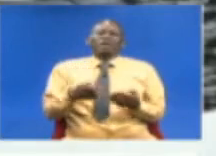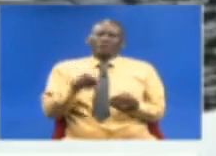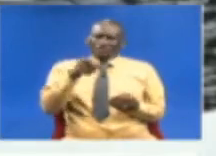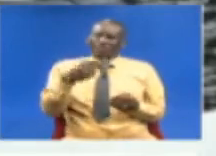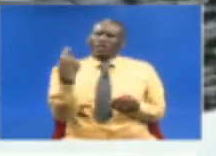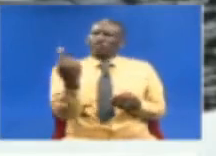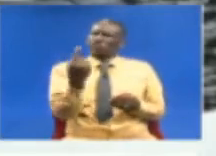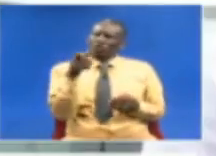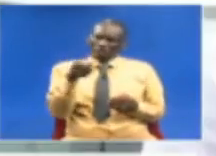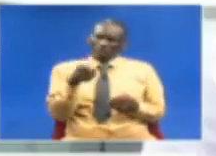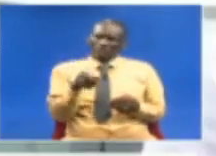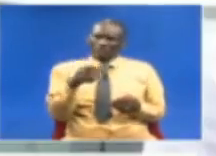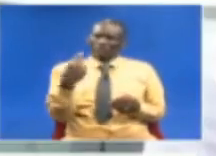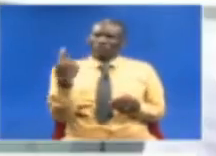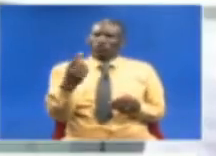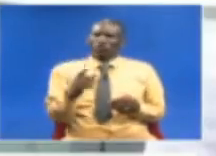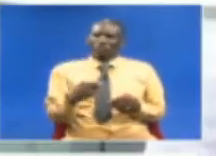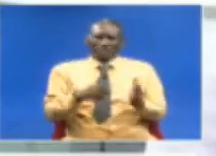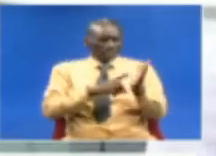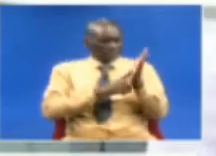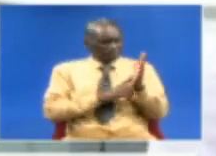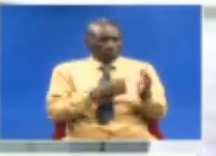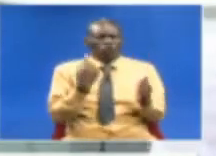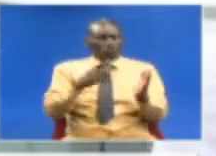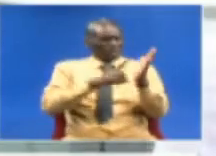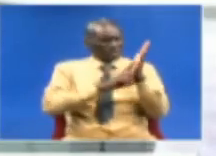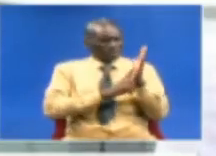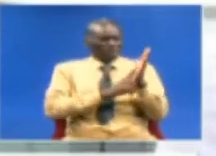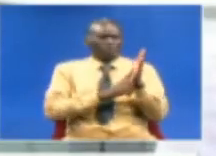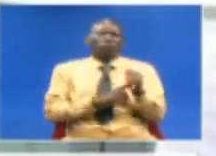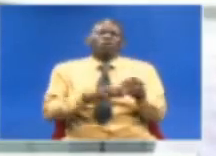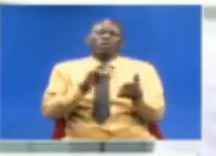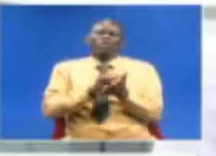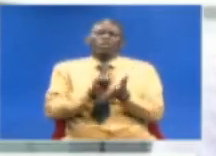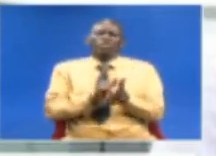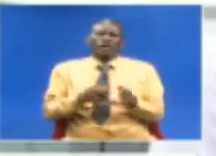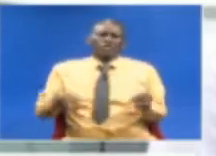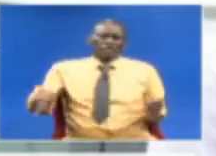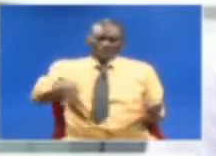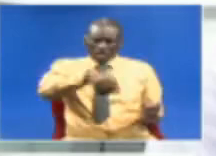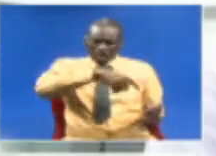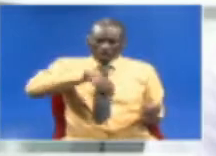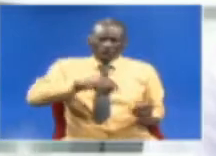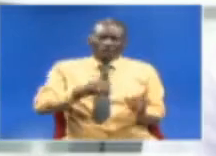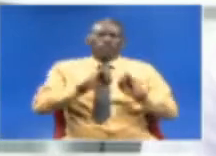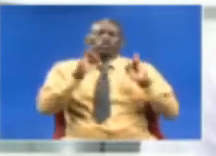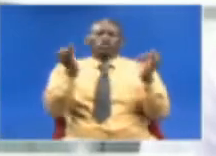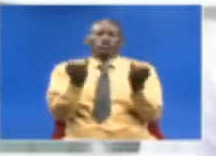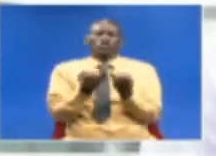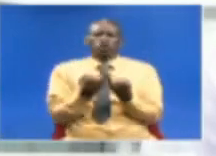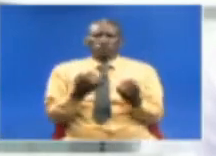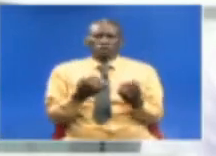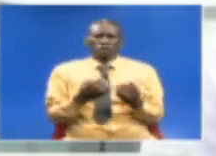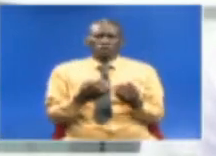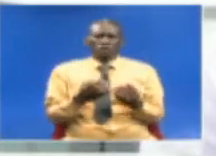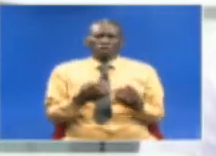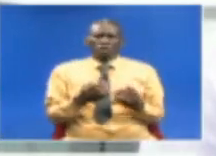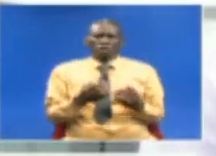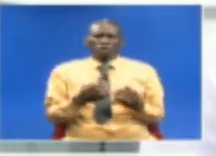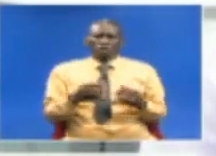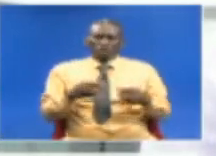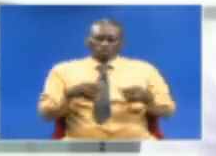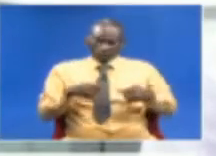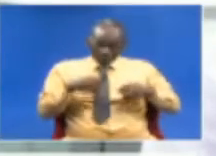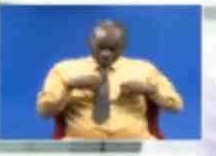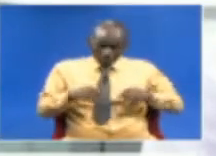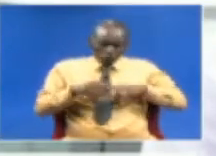just an example that our institution is upholding standards